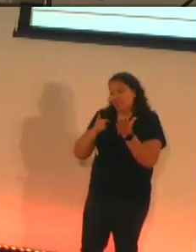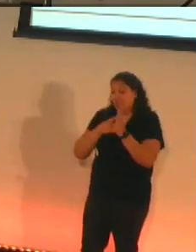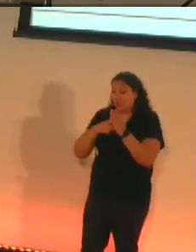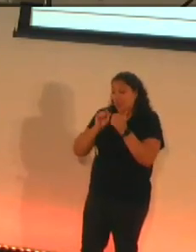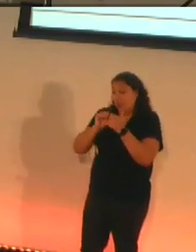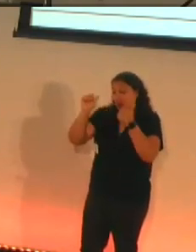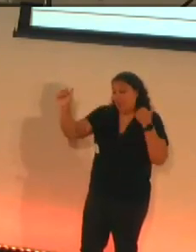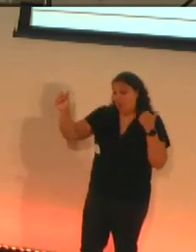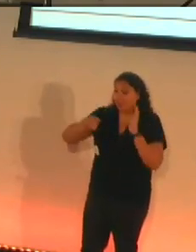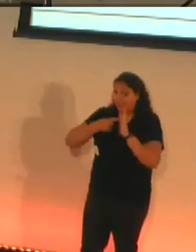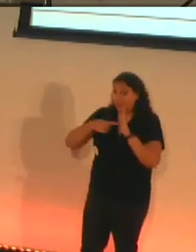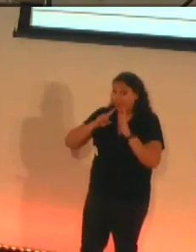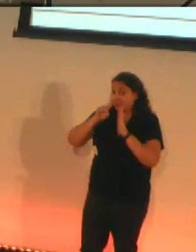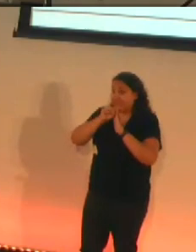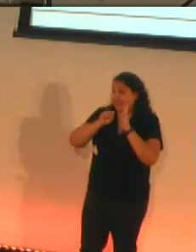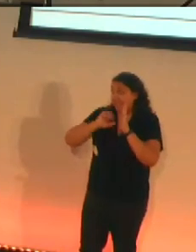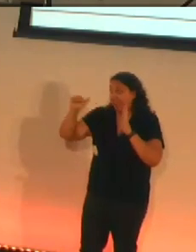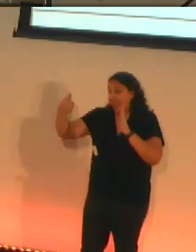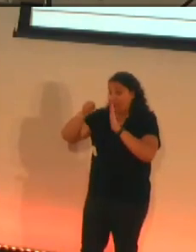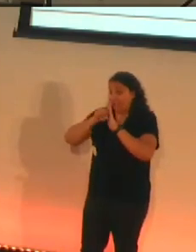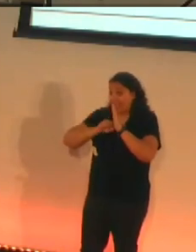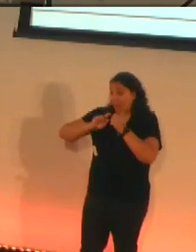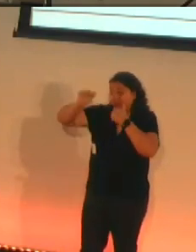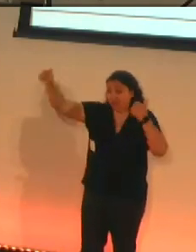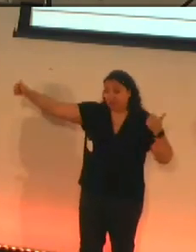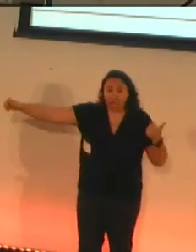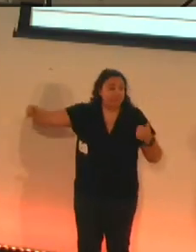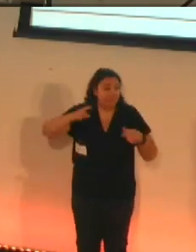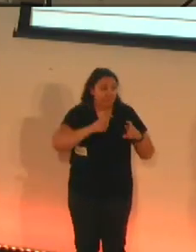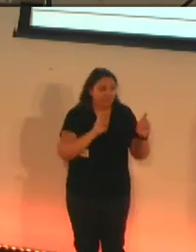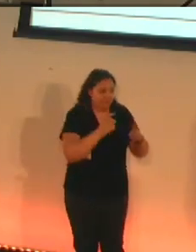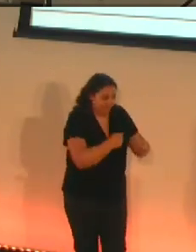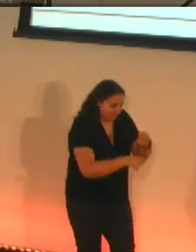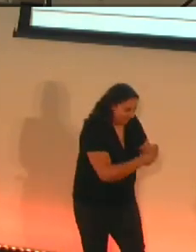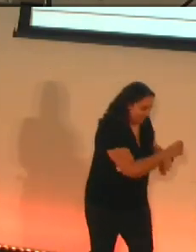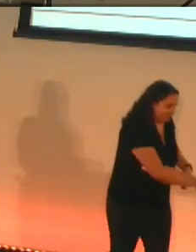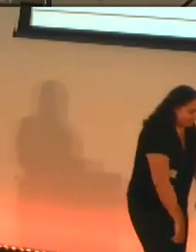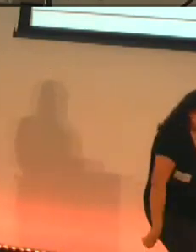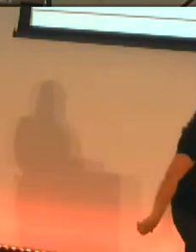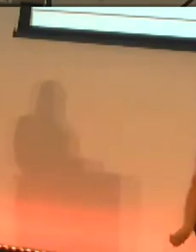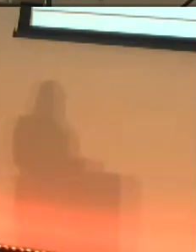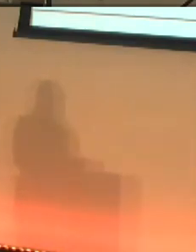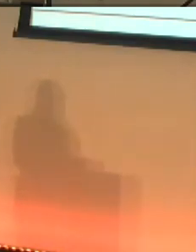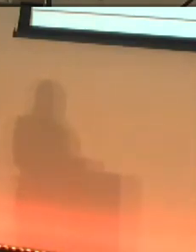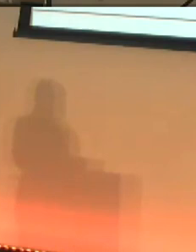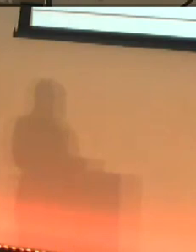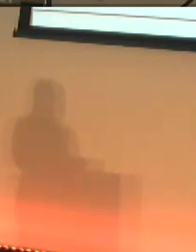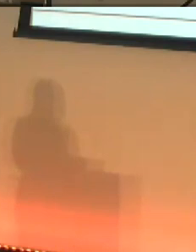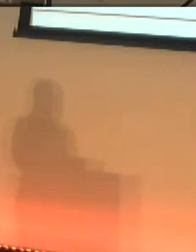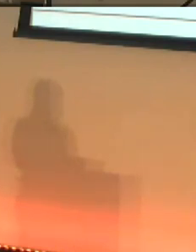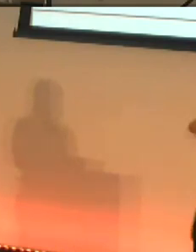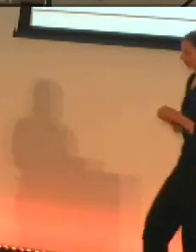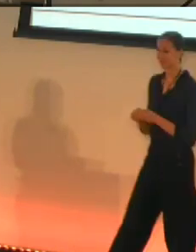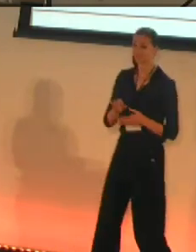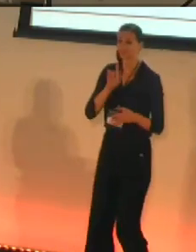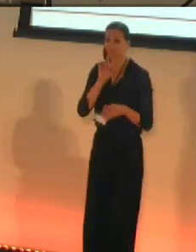many states apart at some points in our study. Now, the actual procedure that the participants went through for this